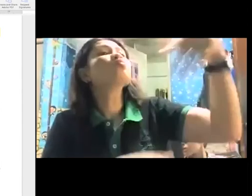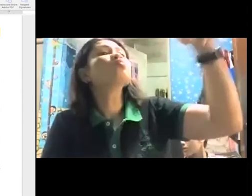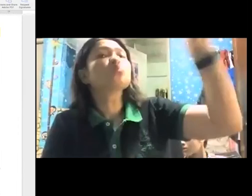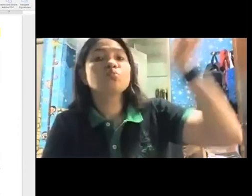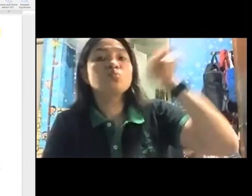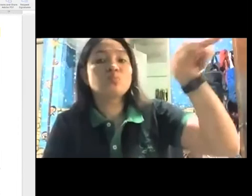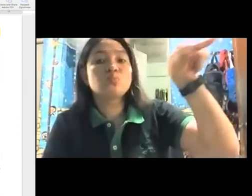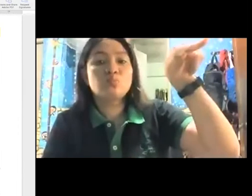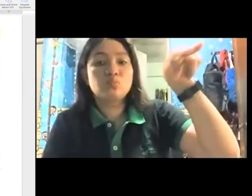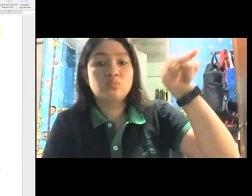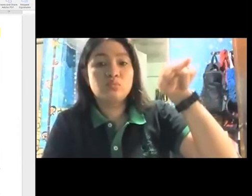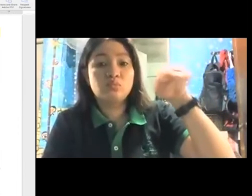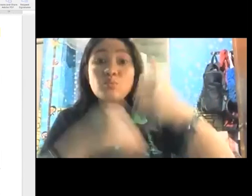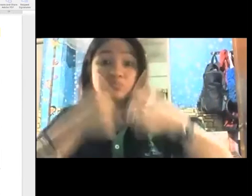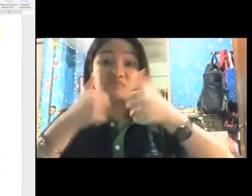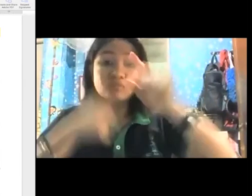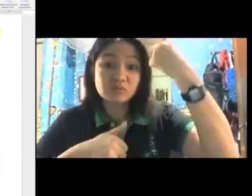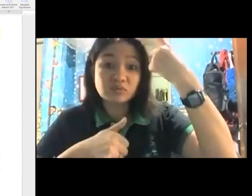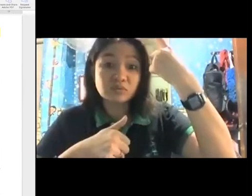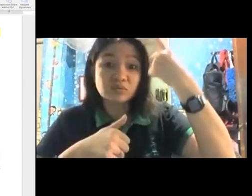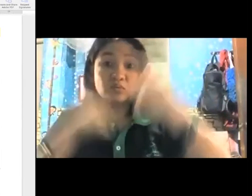as a reference